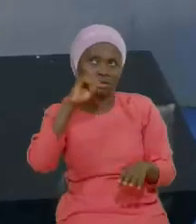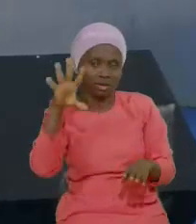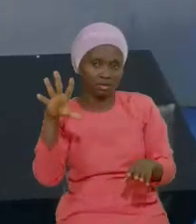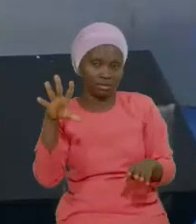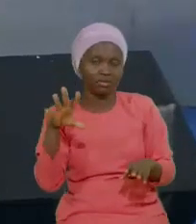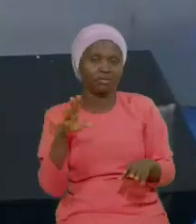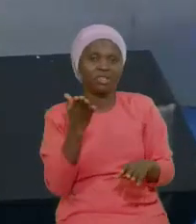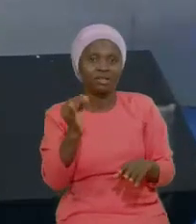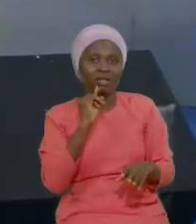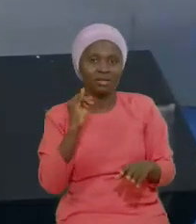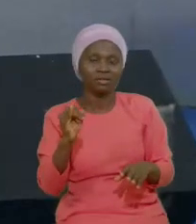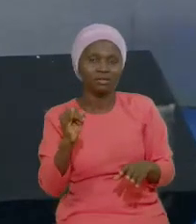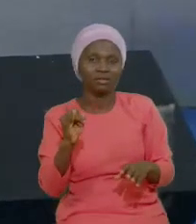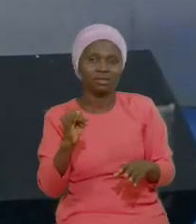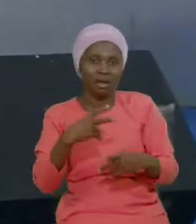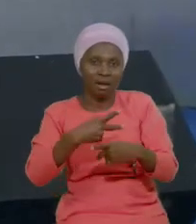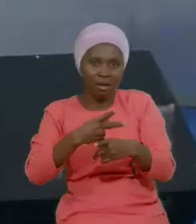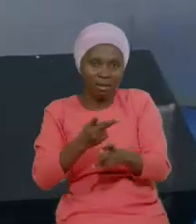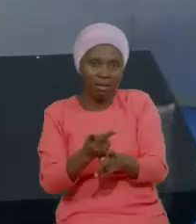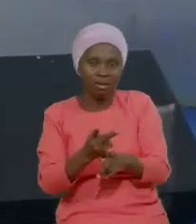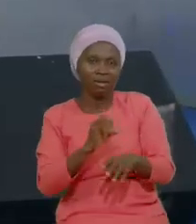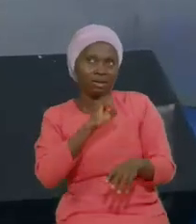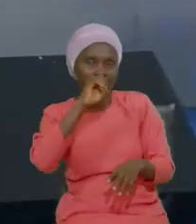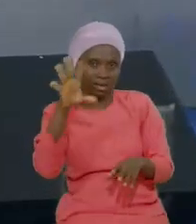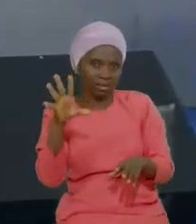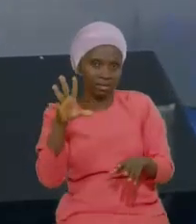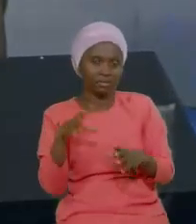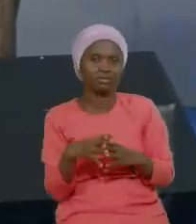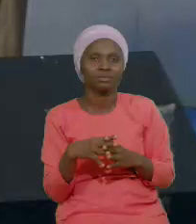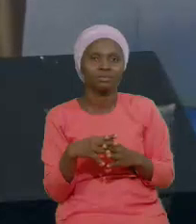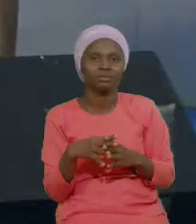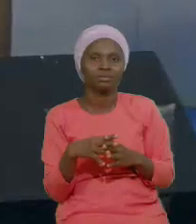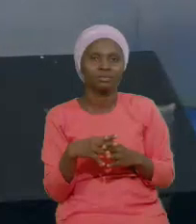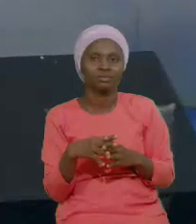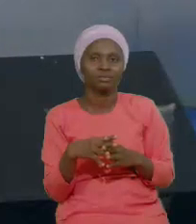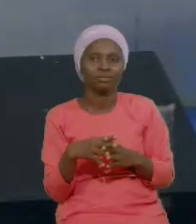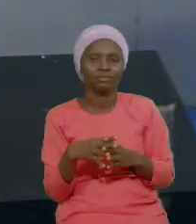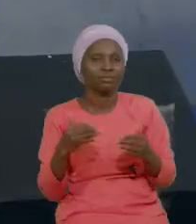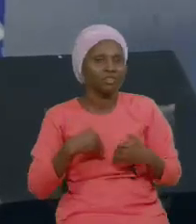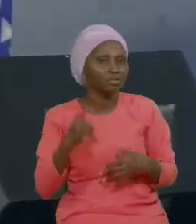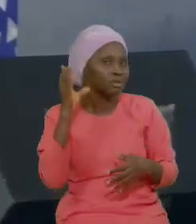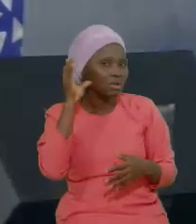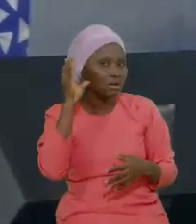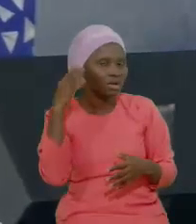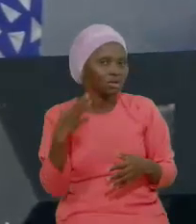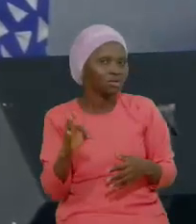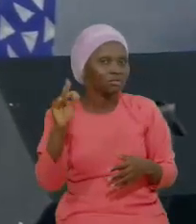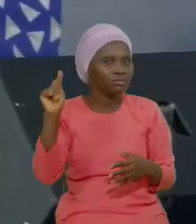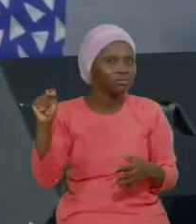There is manufactured light. Have you heard of Thomas Edison?